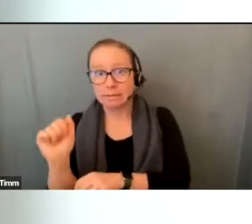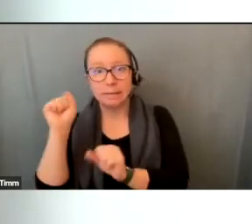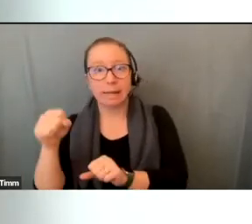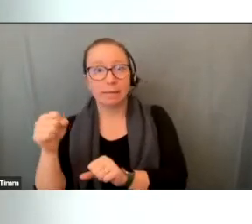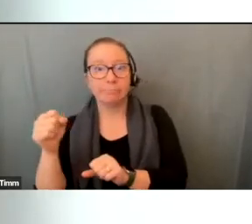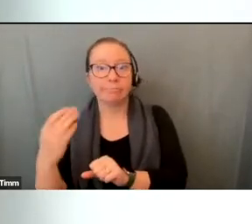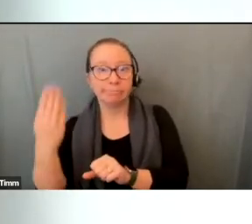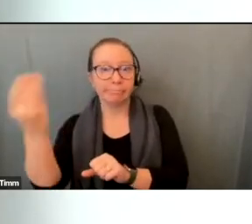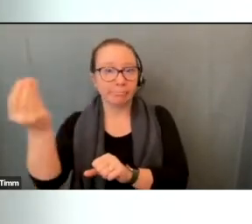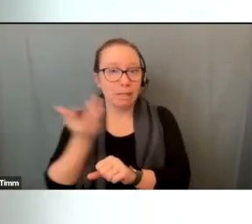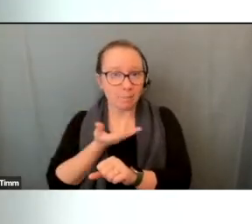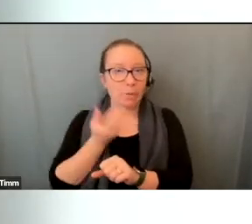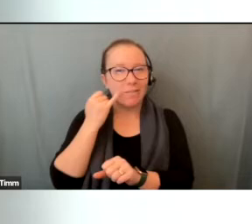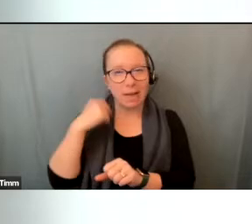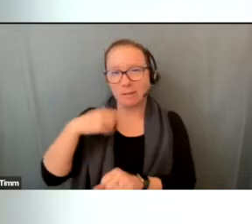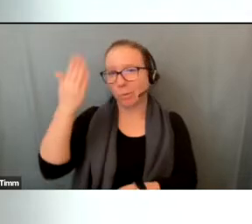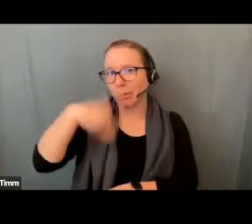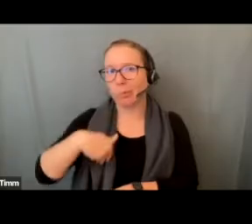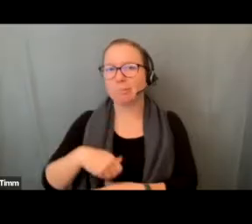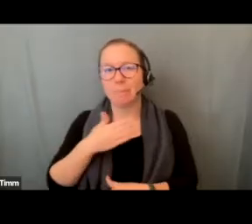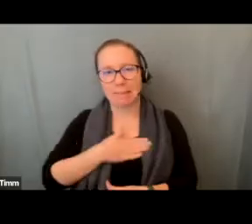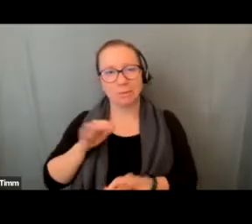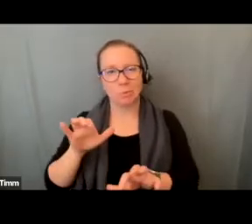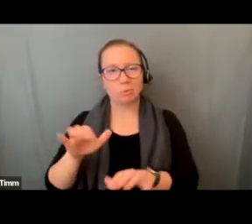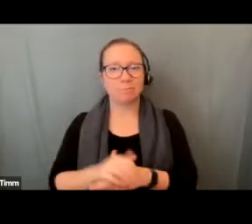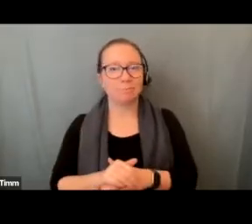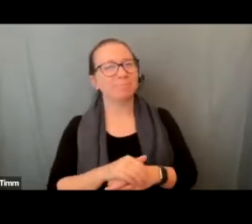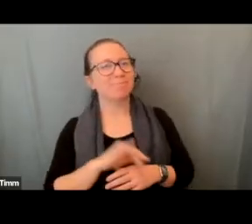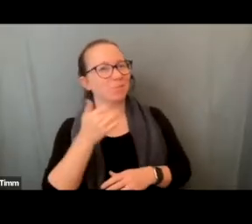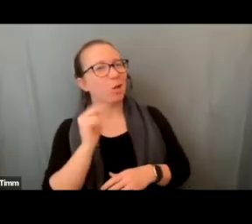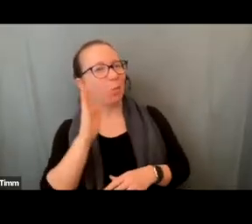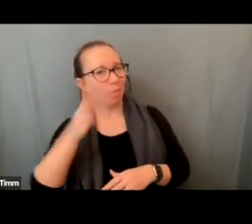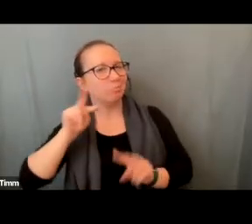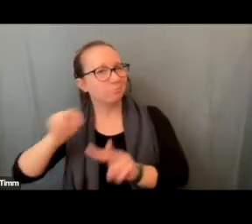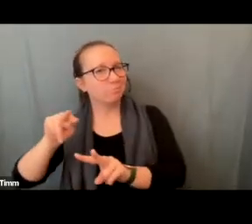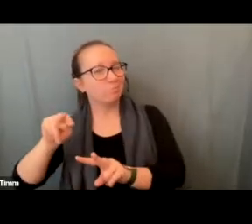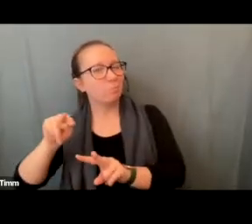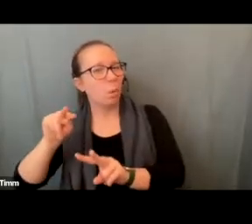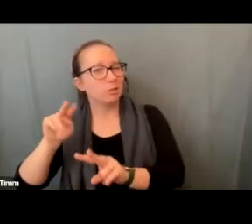missing, please do so. Don't worry, I got you, Erin. I'll cover the chat.